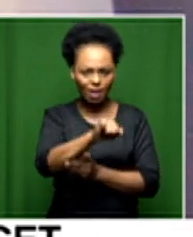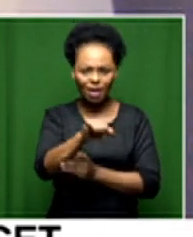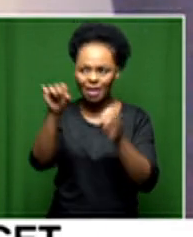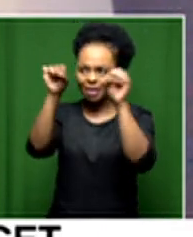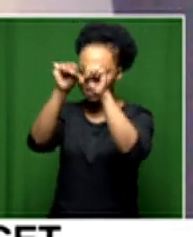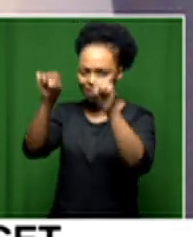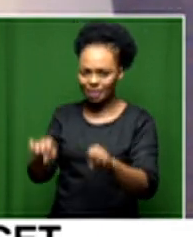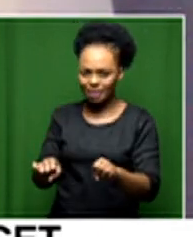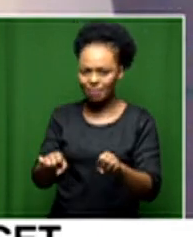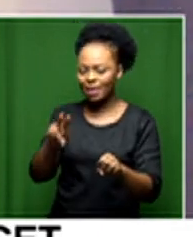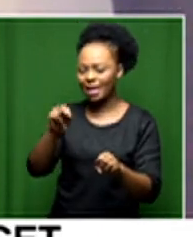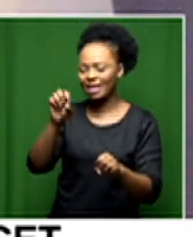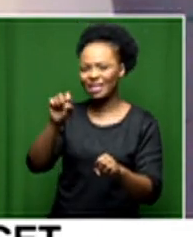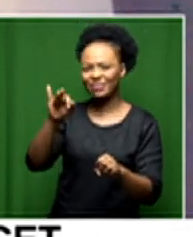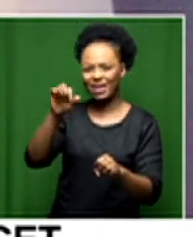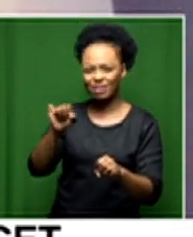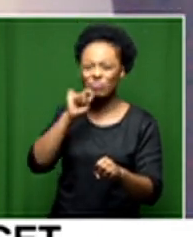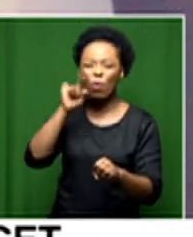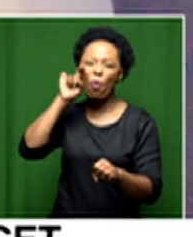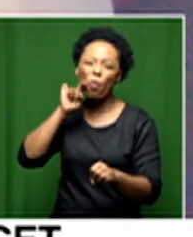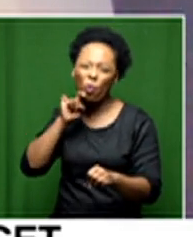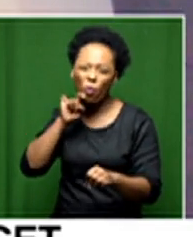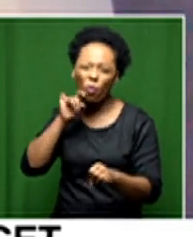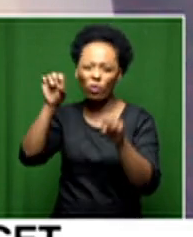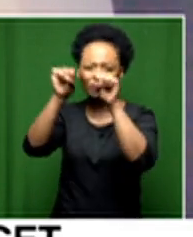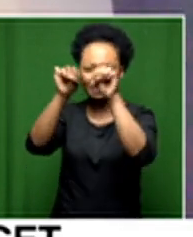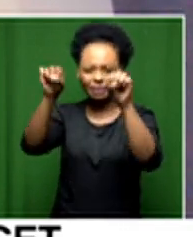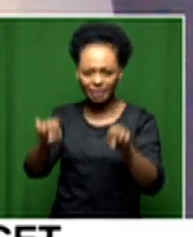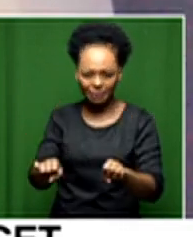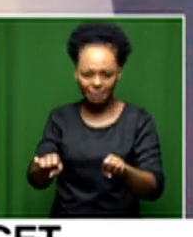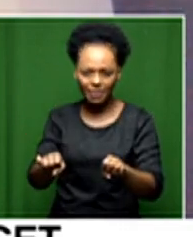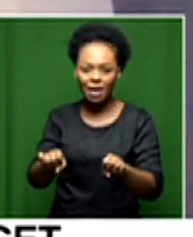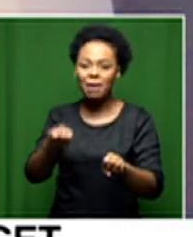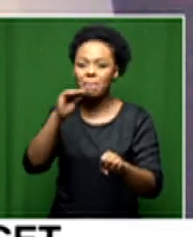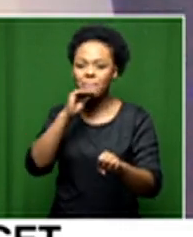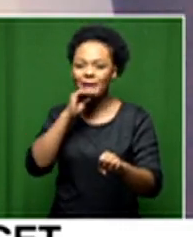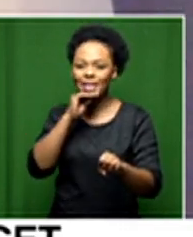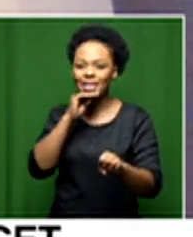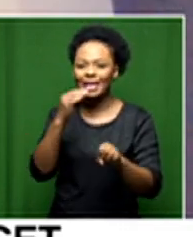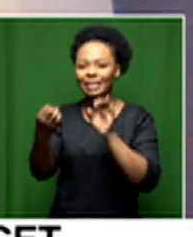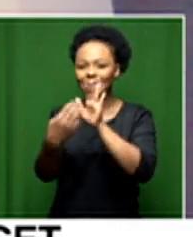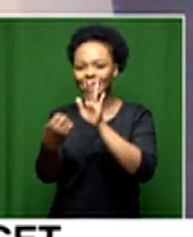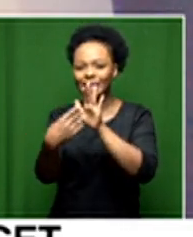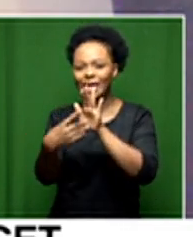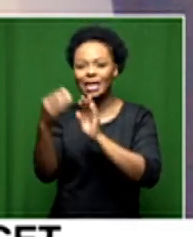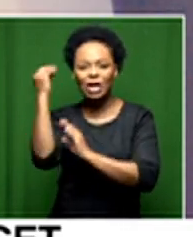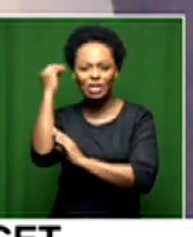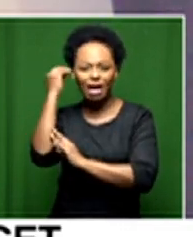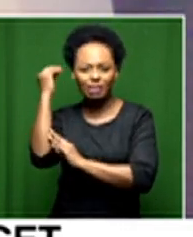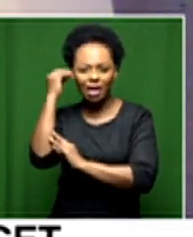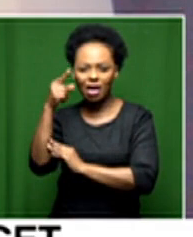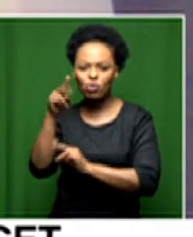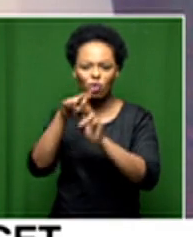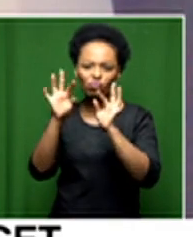aging systems. So also, being aging systems, it means the data integrity of those systems is not so